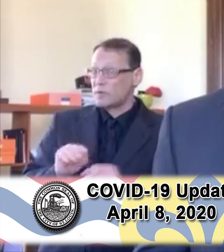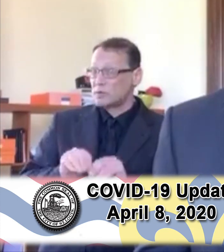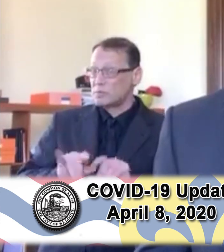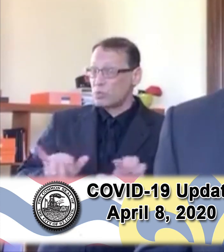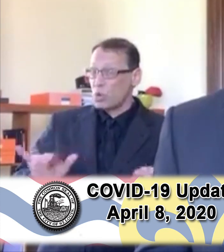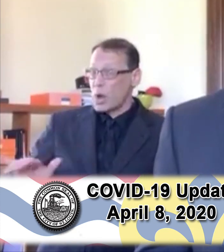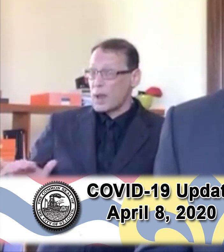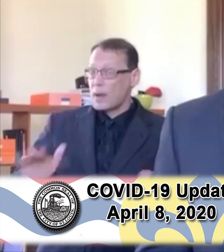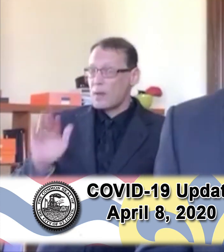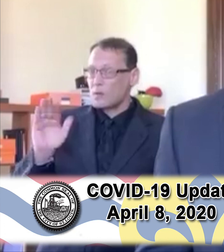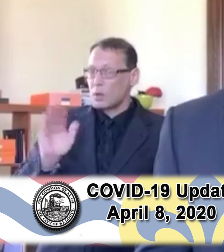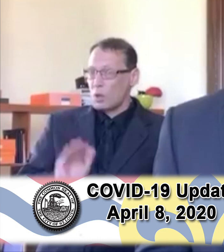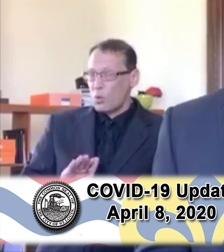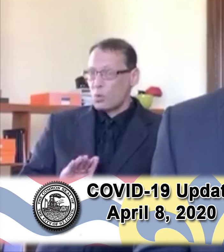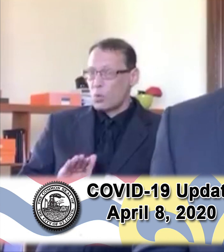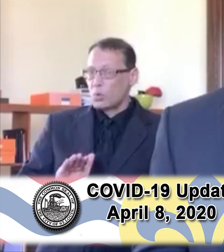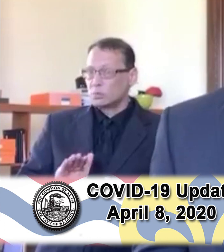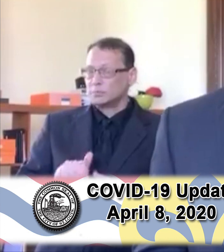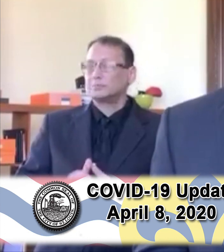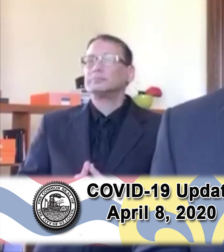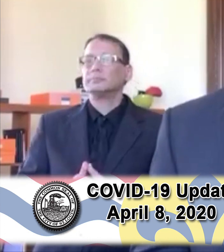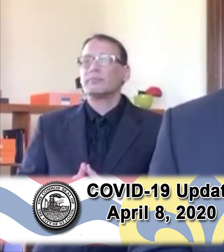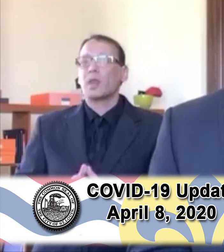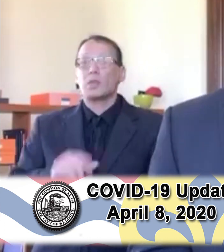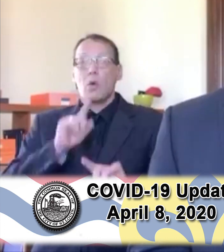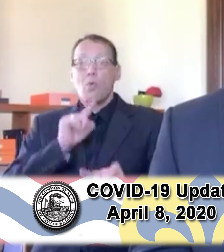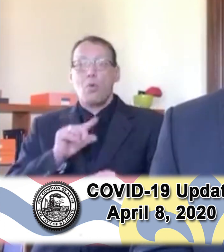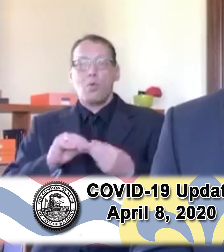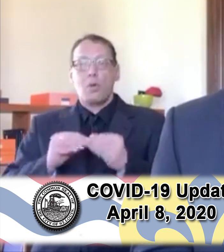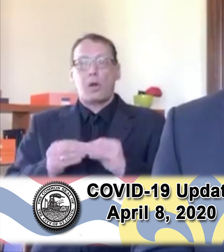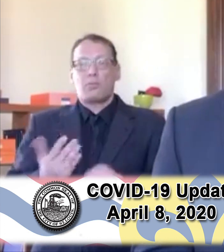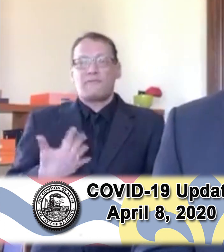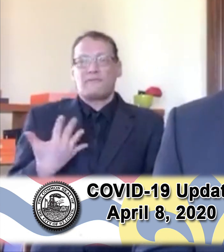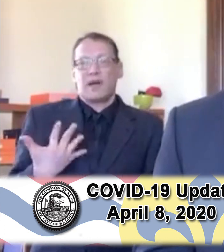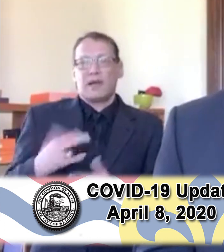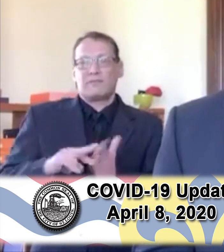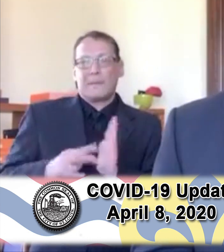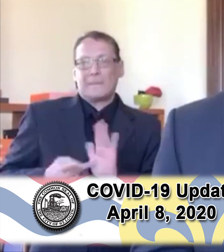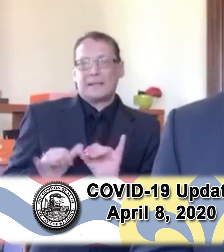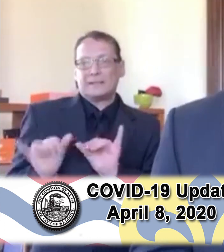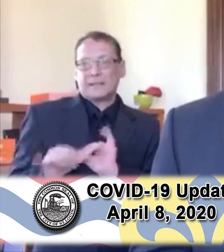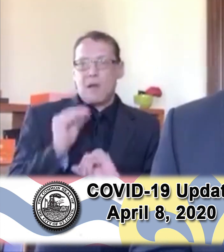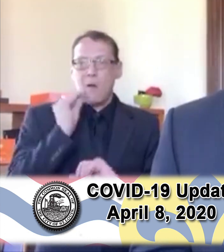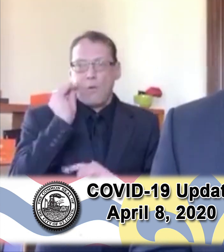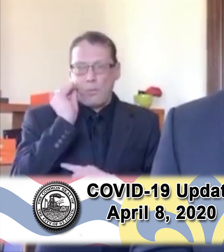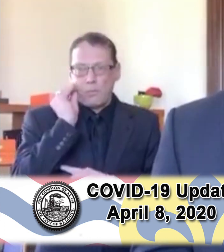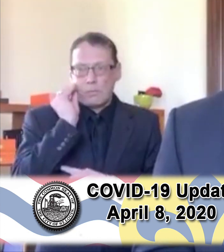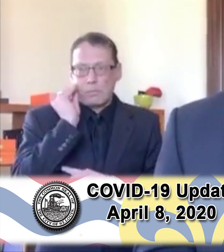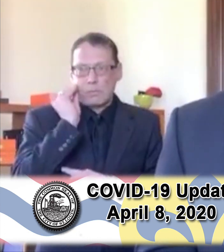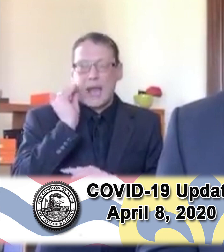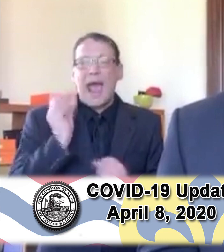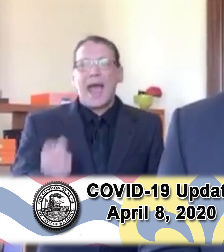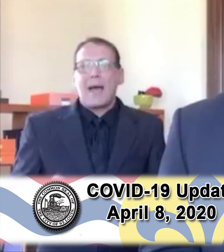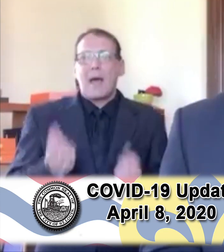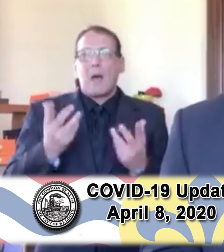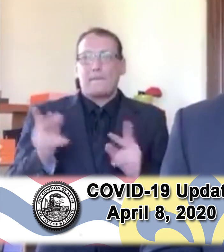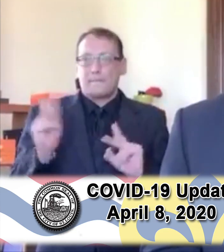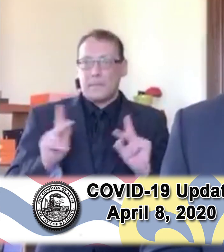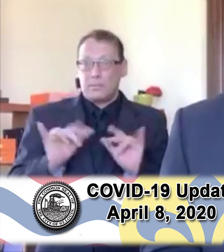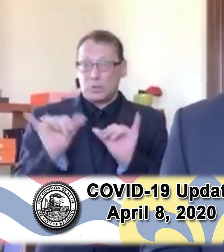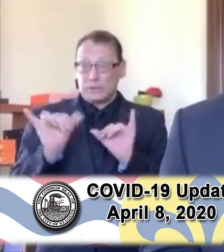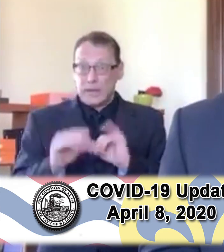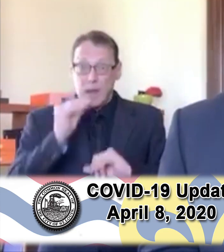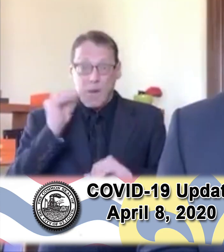intent of the order number 5, which is the stay-at-home order, was to maximize the number of people that stay at home to reduce